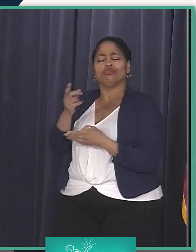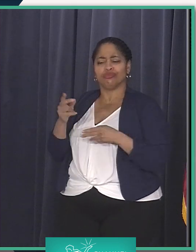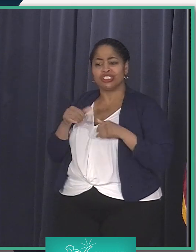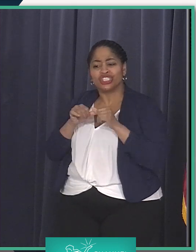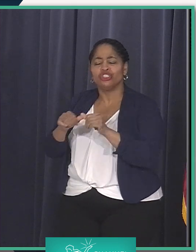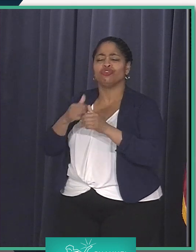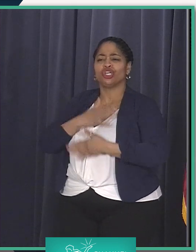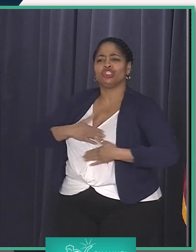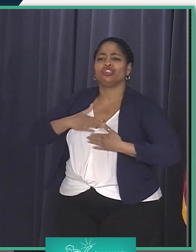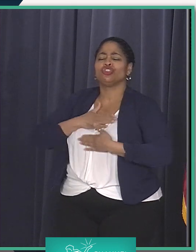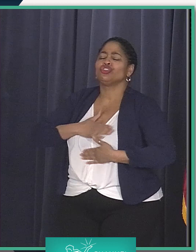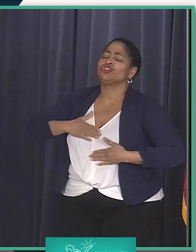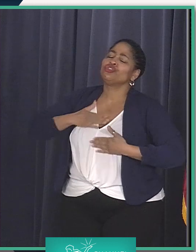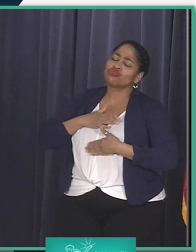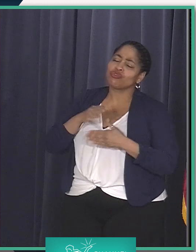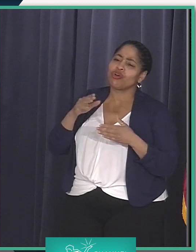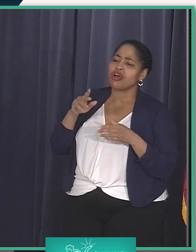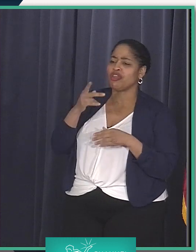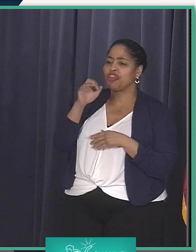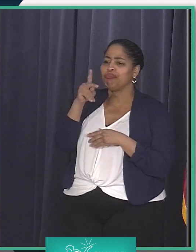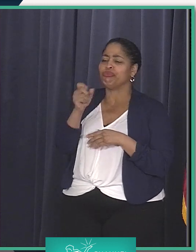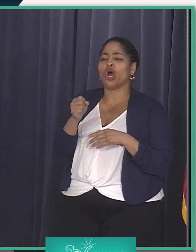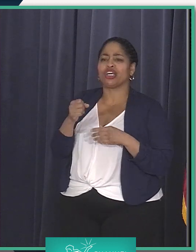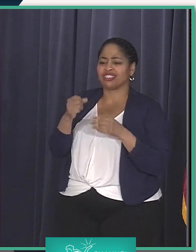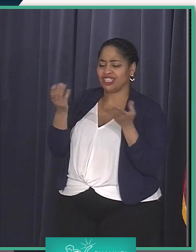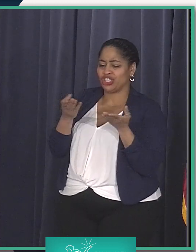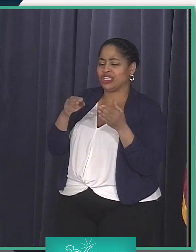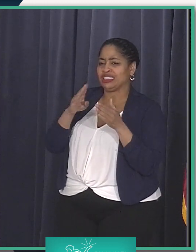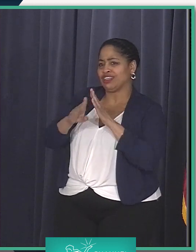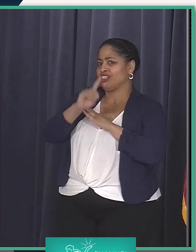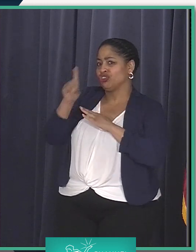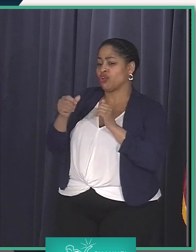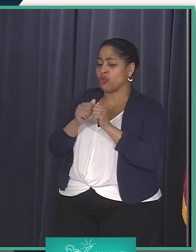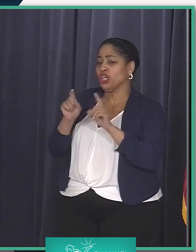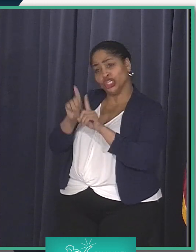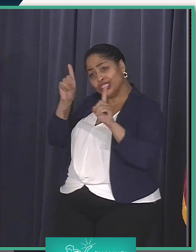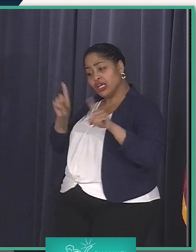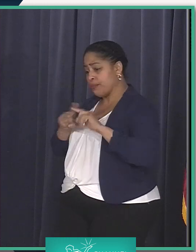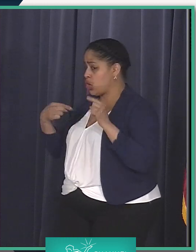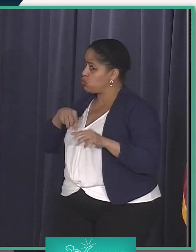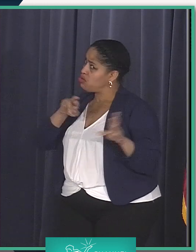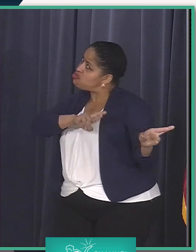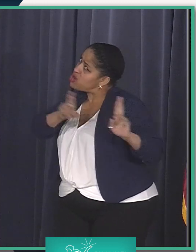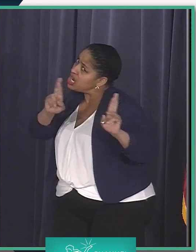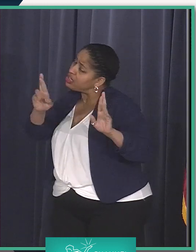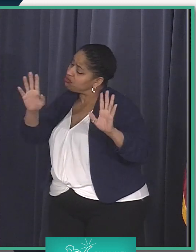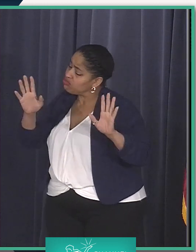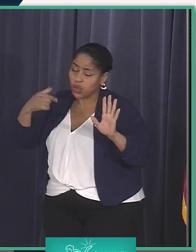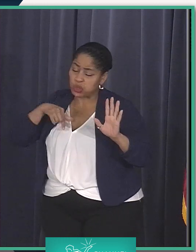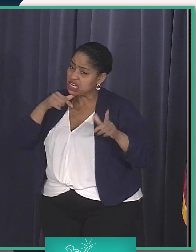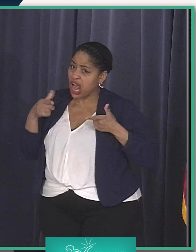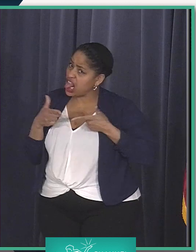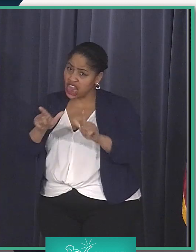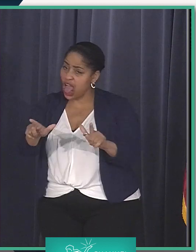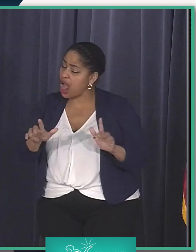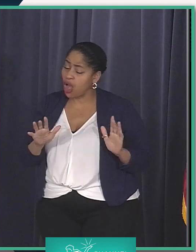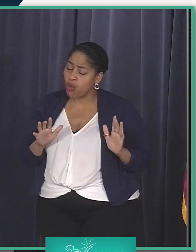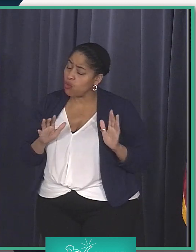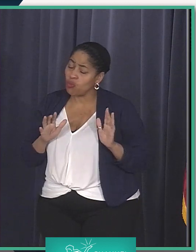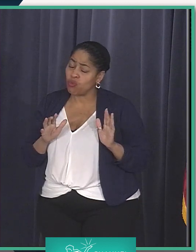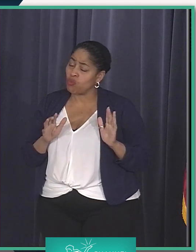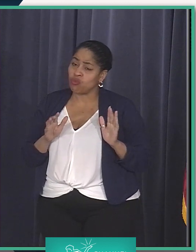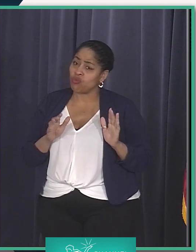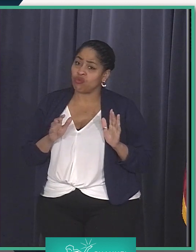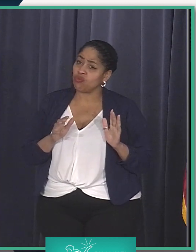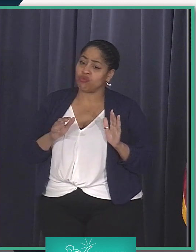Detroit with social distancing, but we're prepared to act because we are not going to let